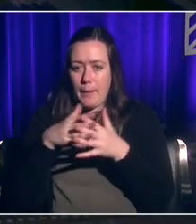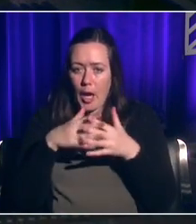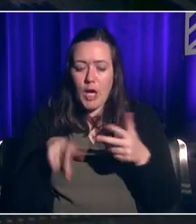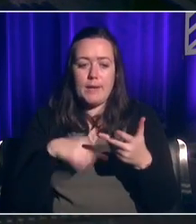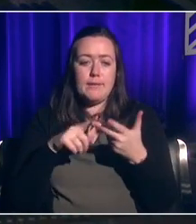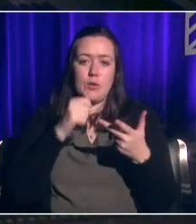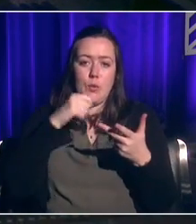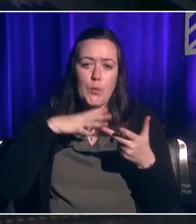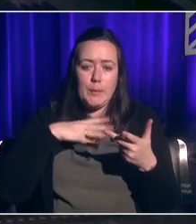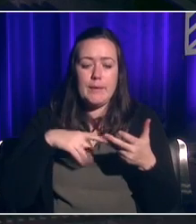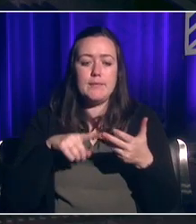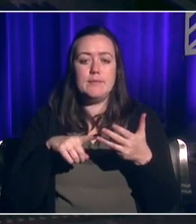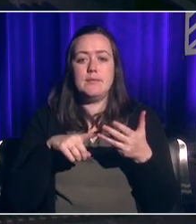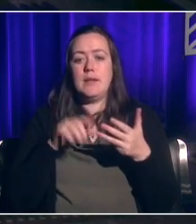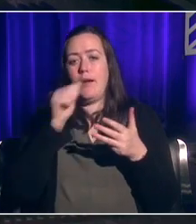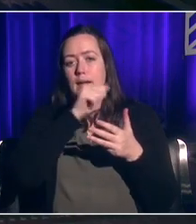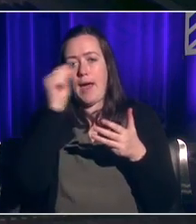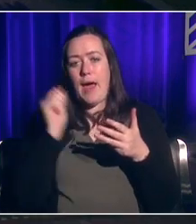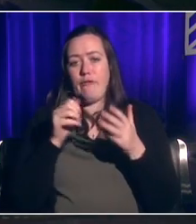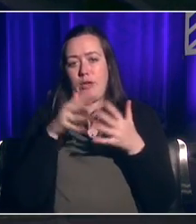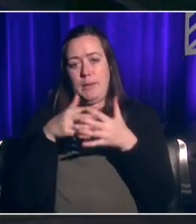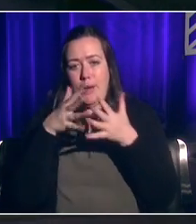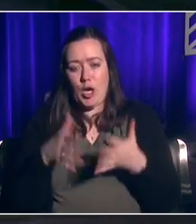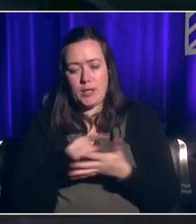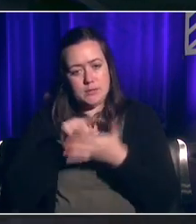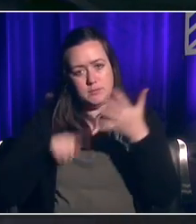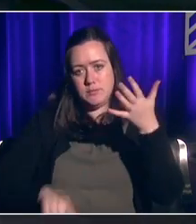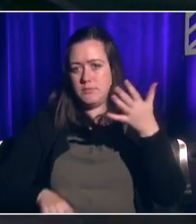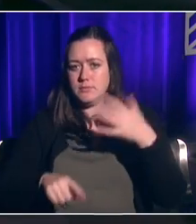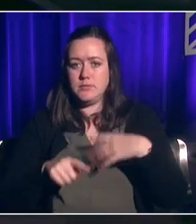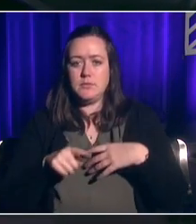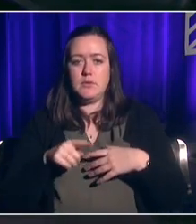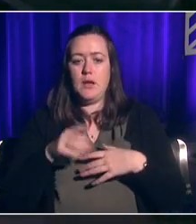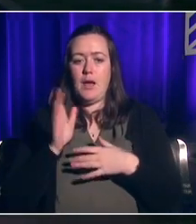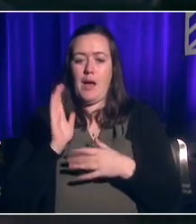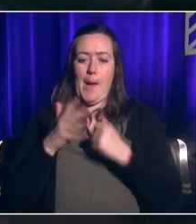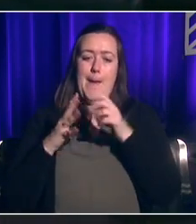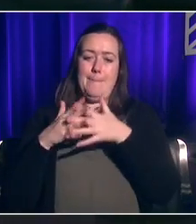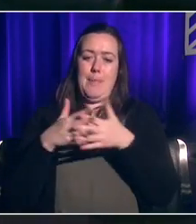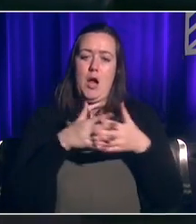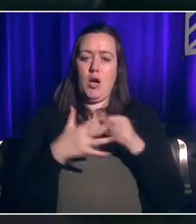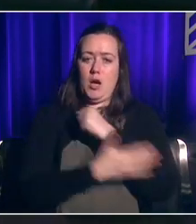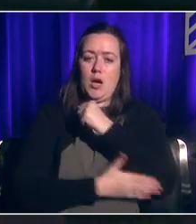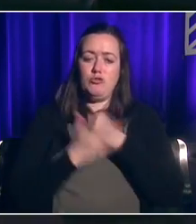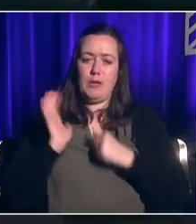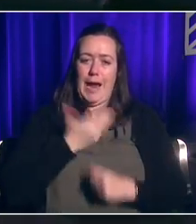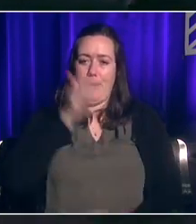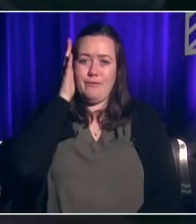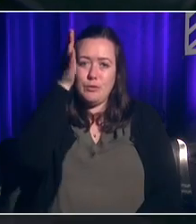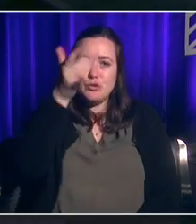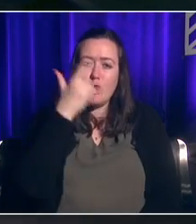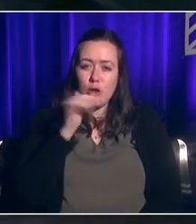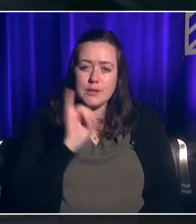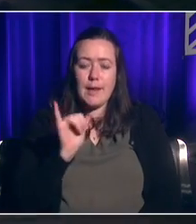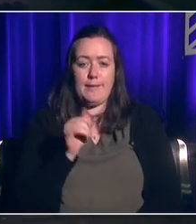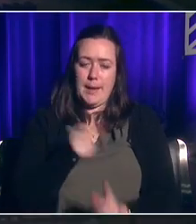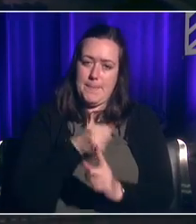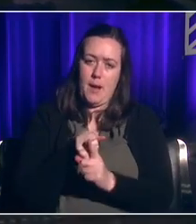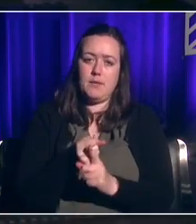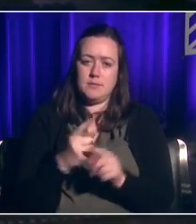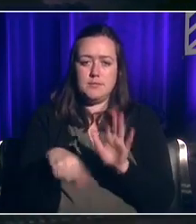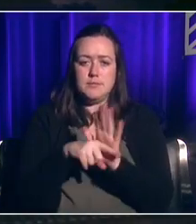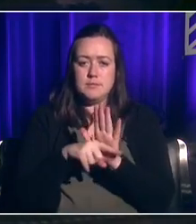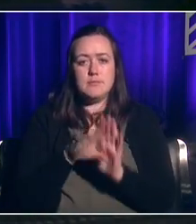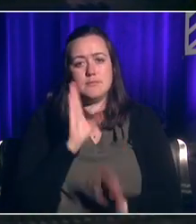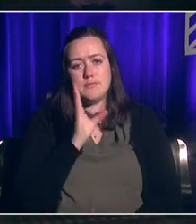and for African Americans, for the future of what America looks like. And it's really difficult. When I was trying to figure out what did I want to